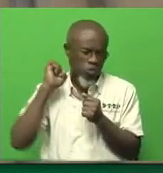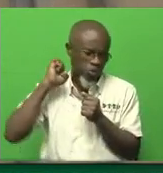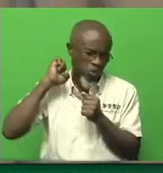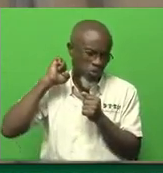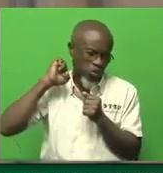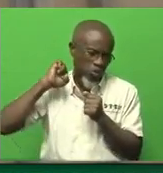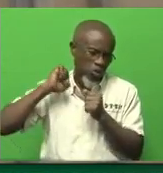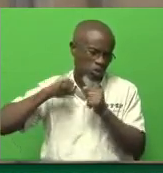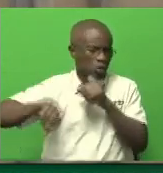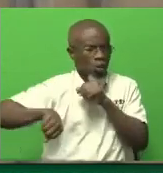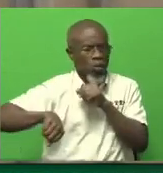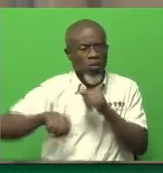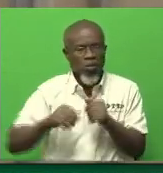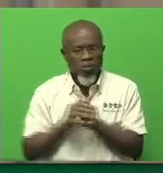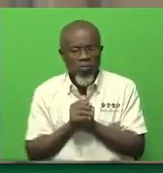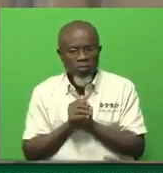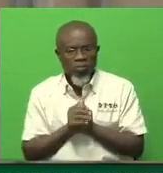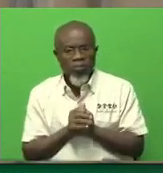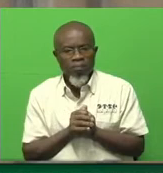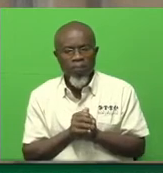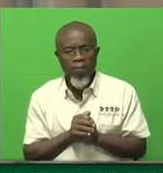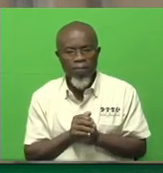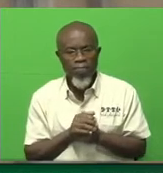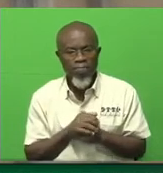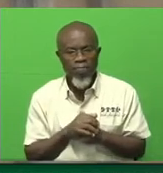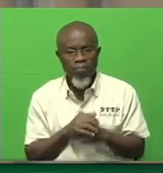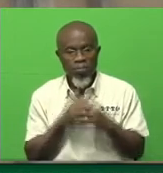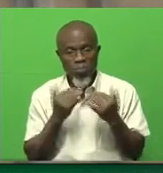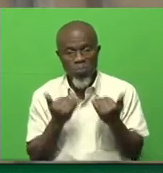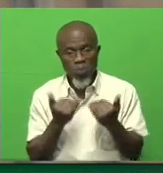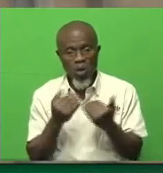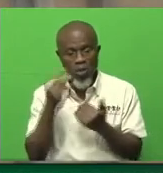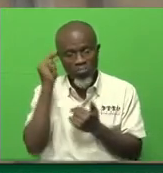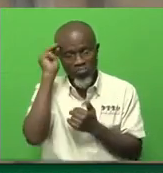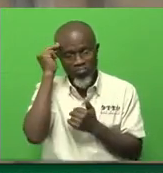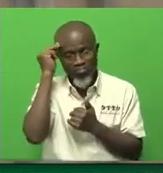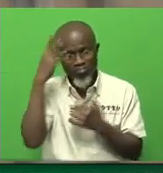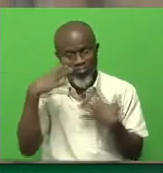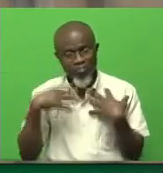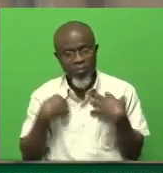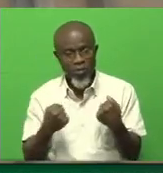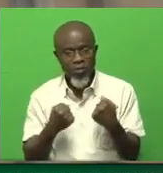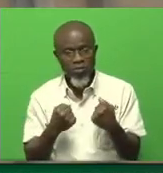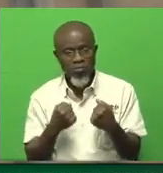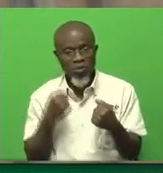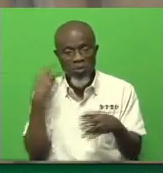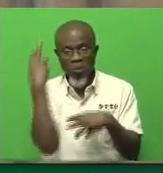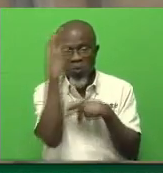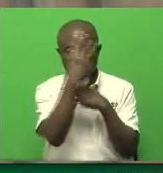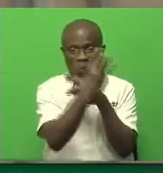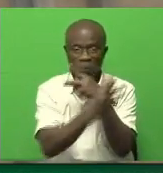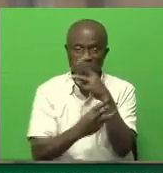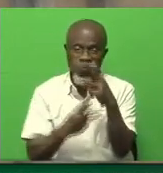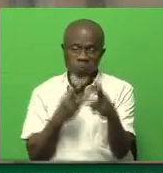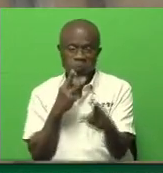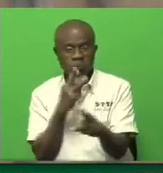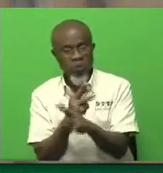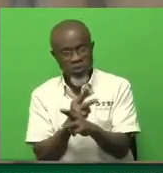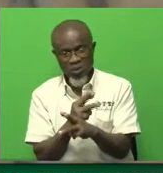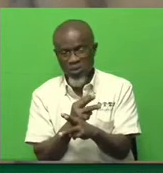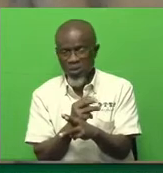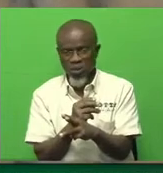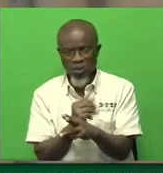the UC of Mental Health the world the world not Trinidad and Tobago